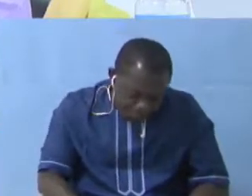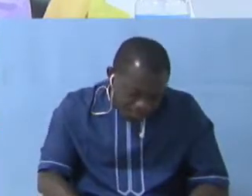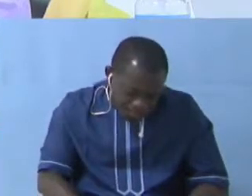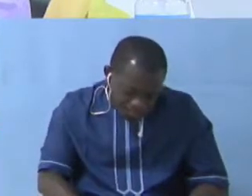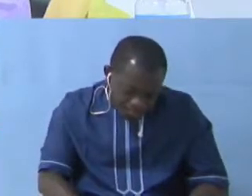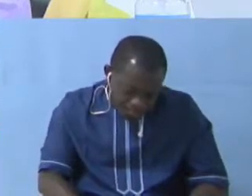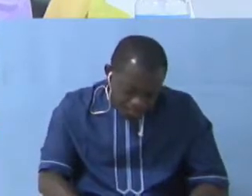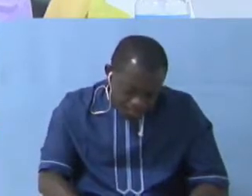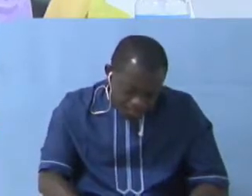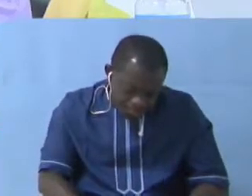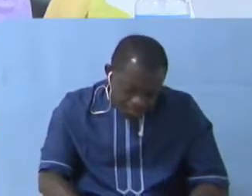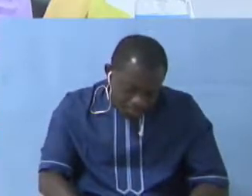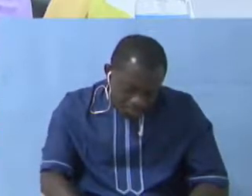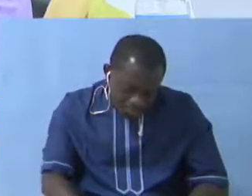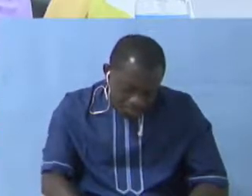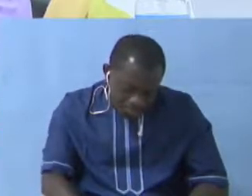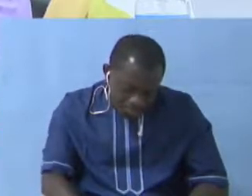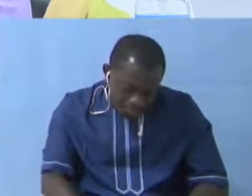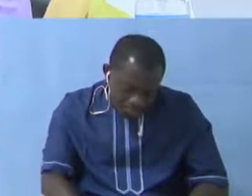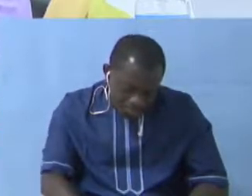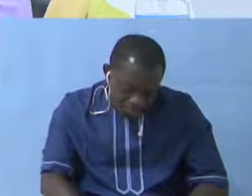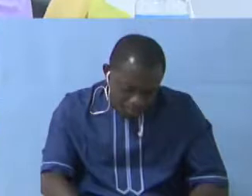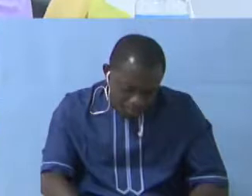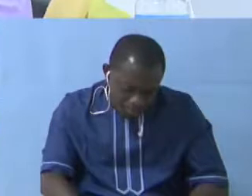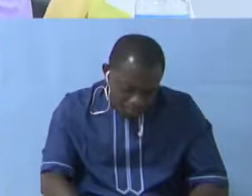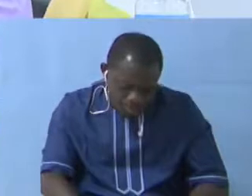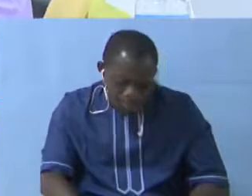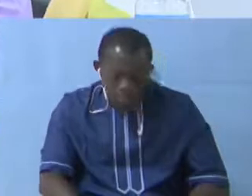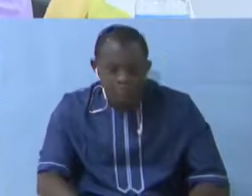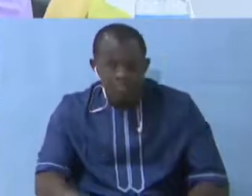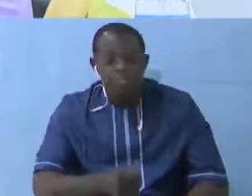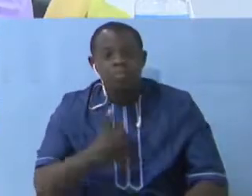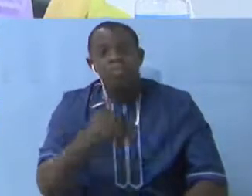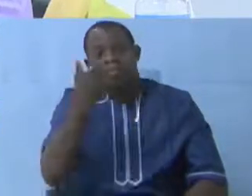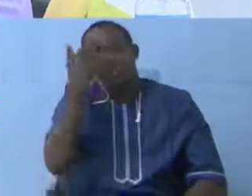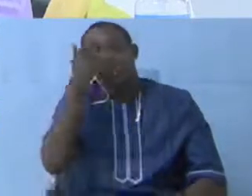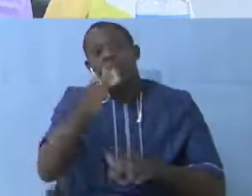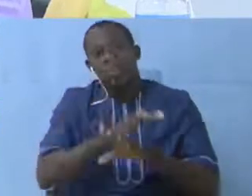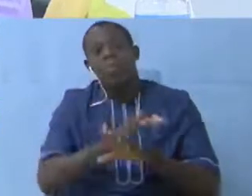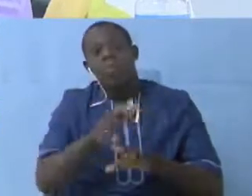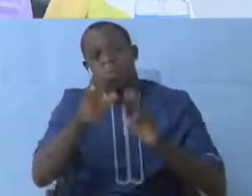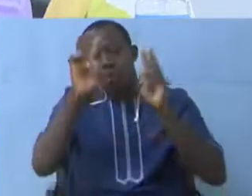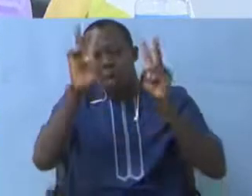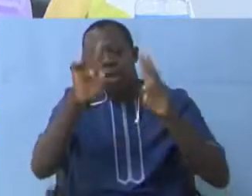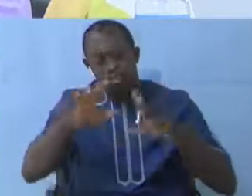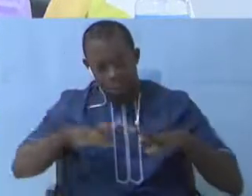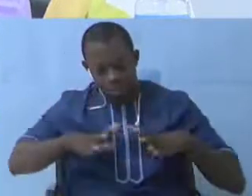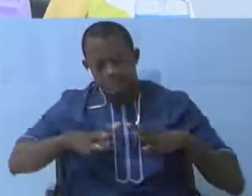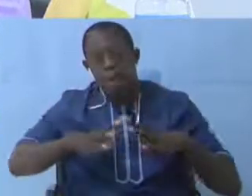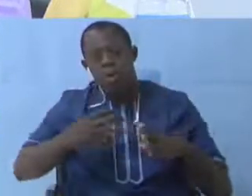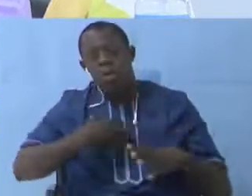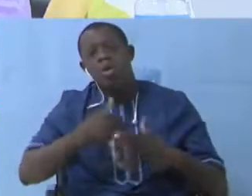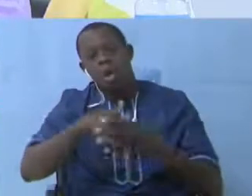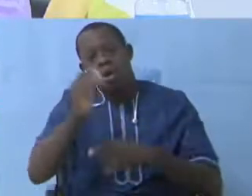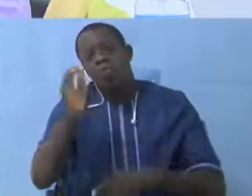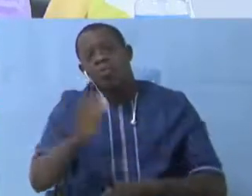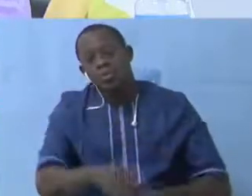But I think he was really negotiating, preparing for his exit.